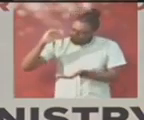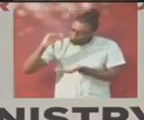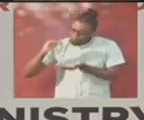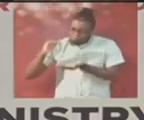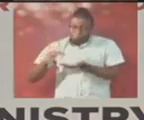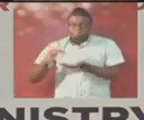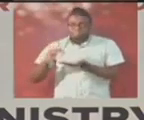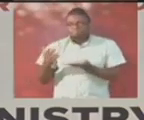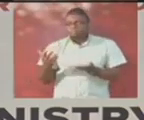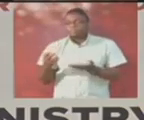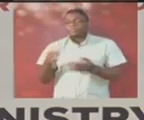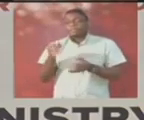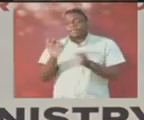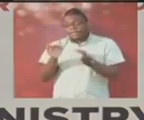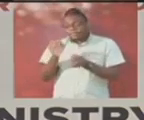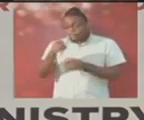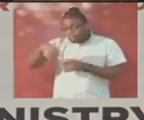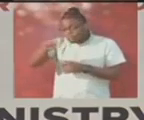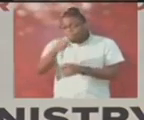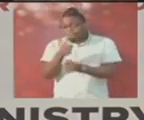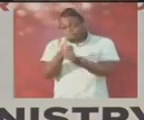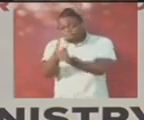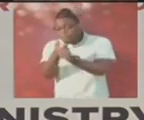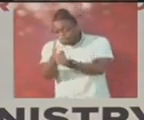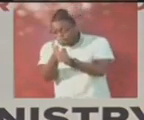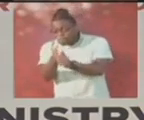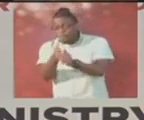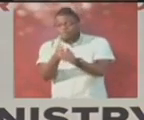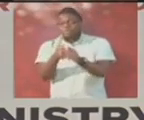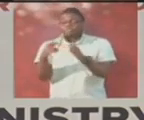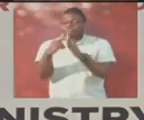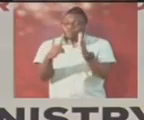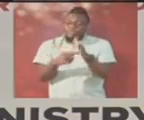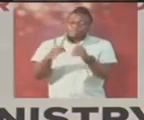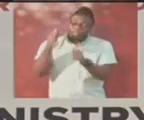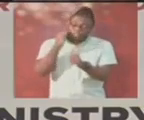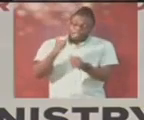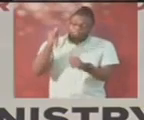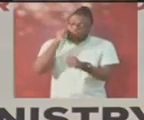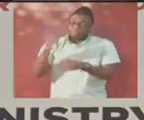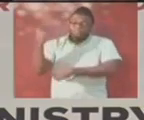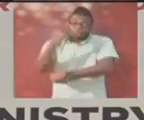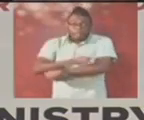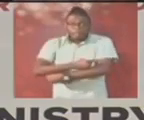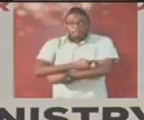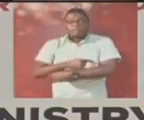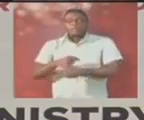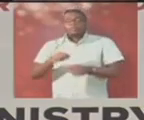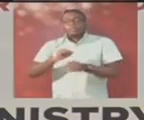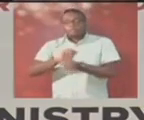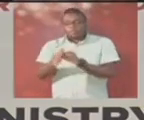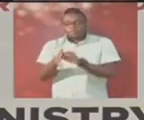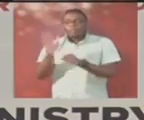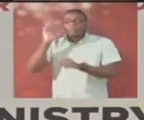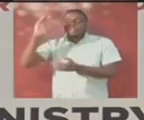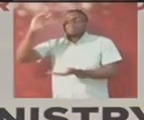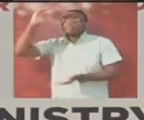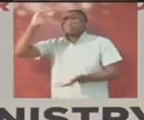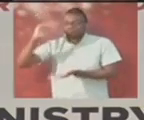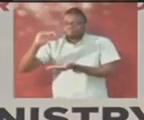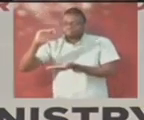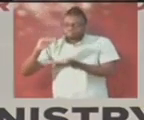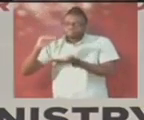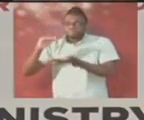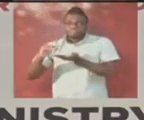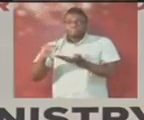daily and continue to be your brother's keepers, we will overcome this war with COVID-19. Thank you ever